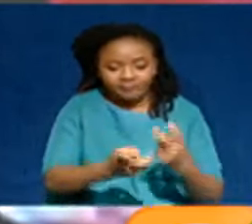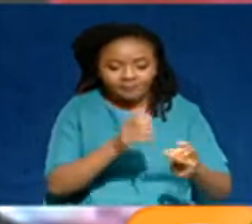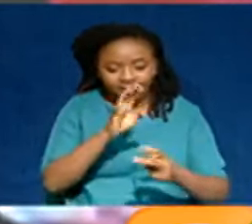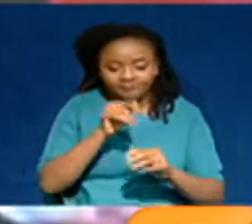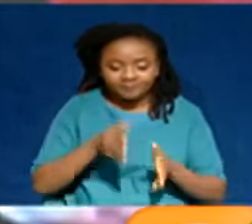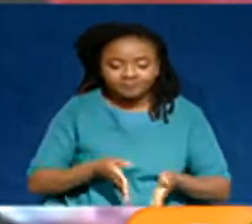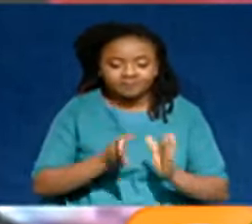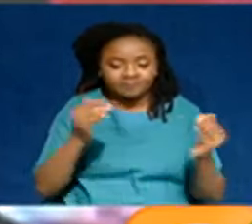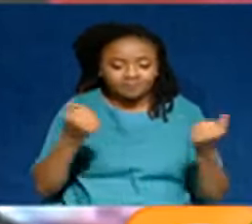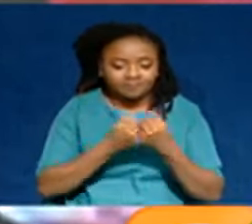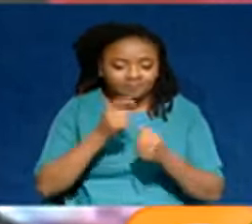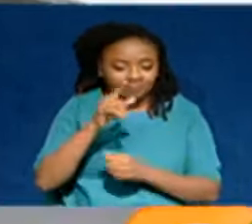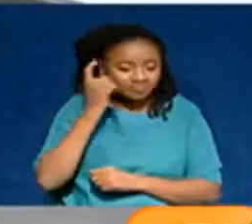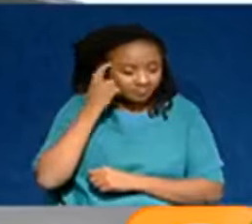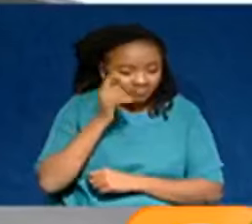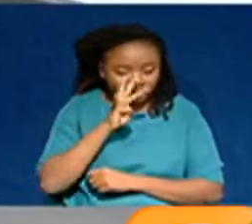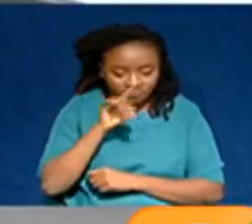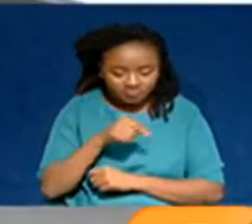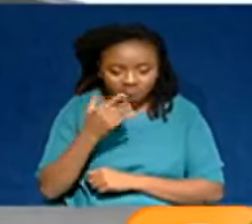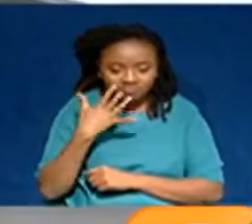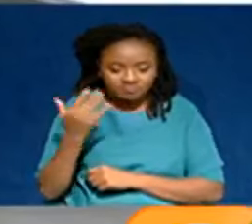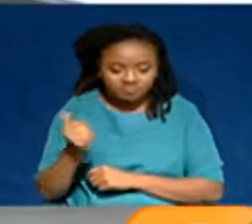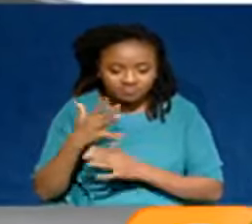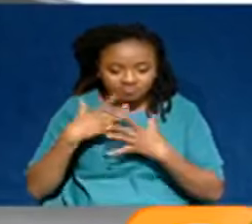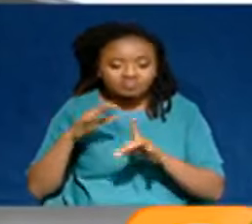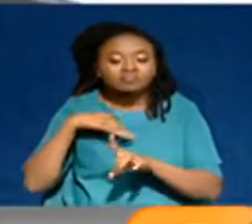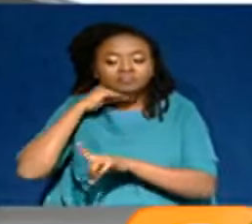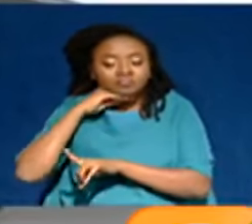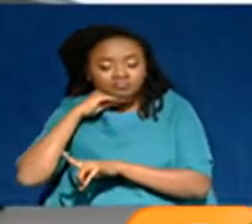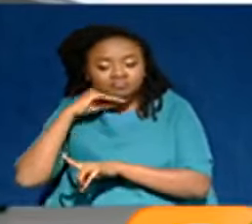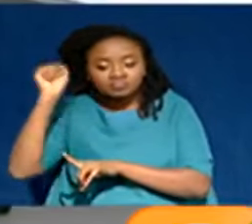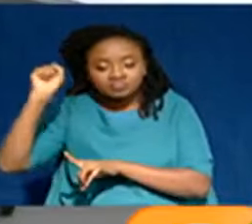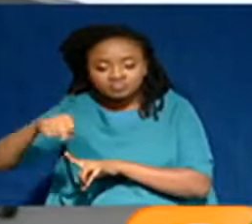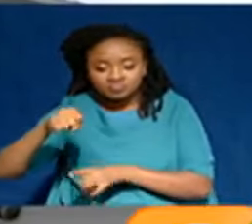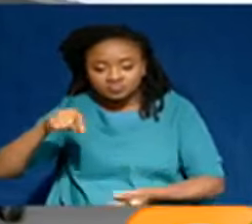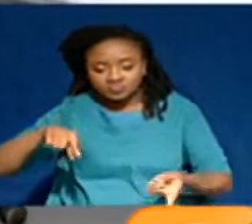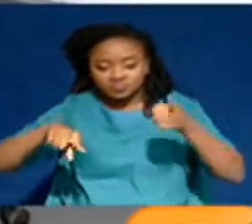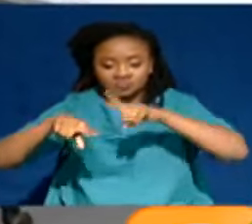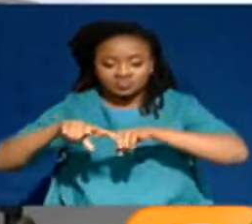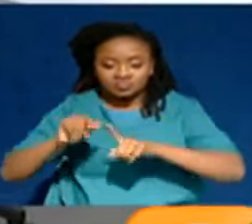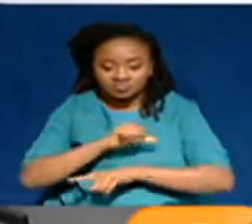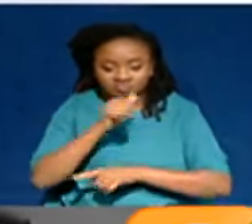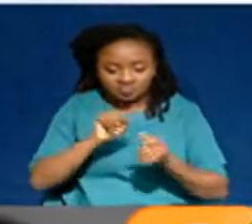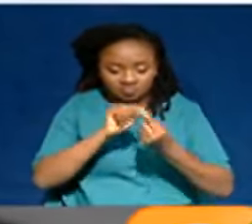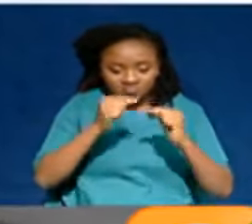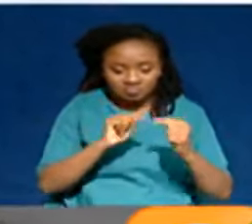talking just about 4,500 people dying, but also add many,